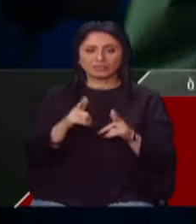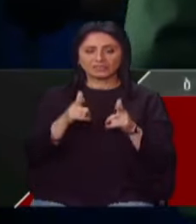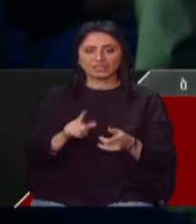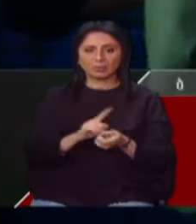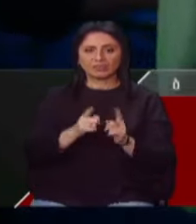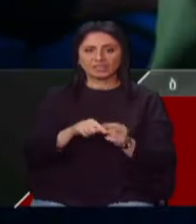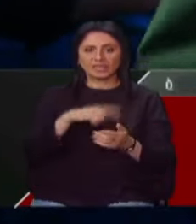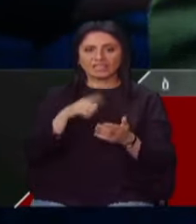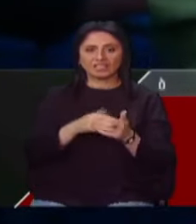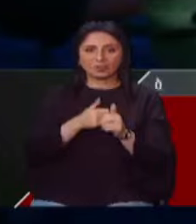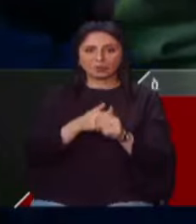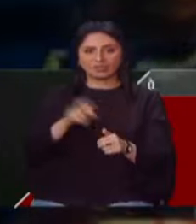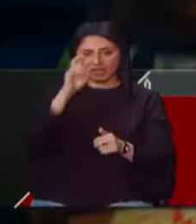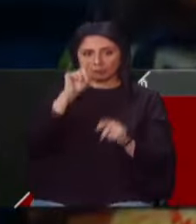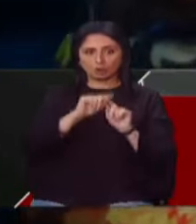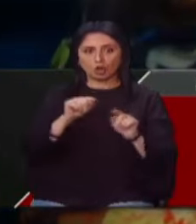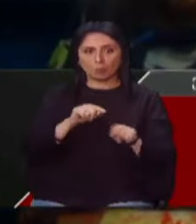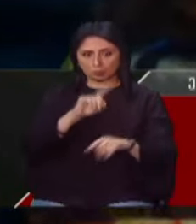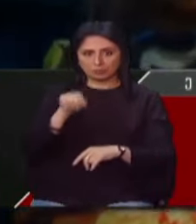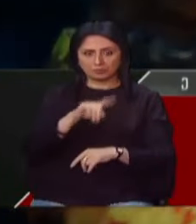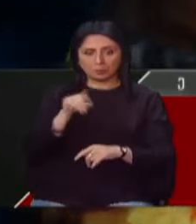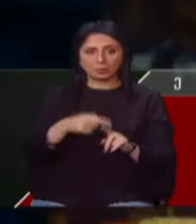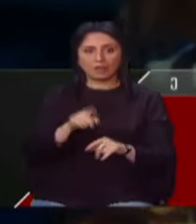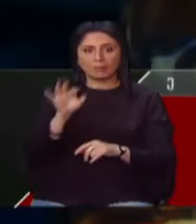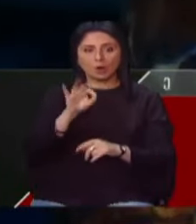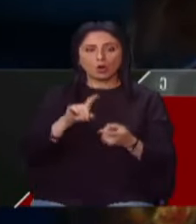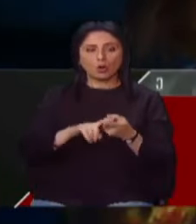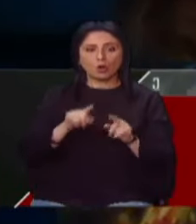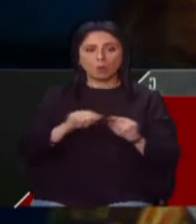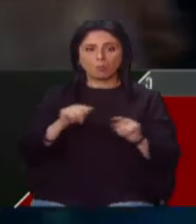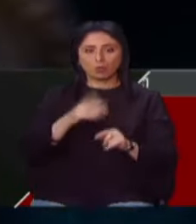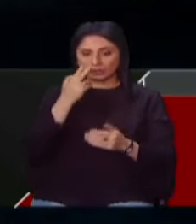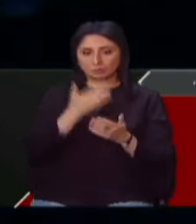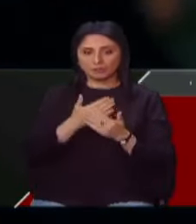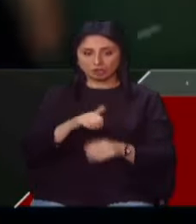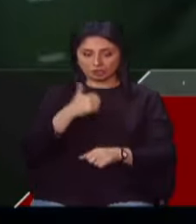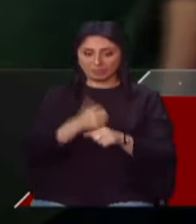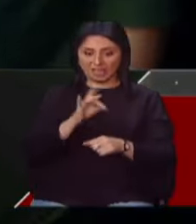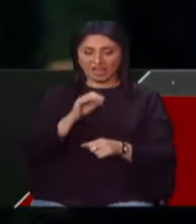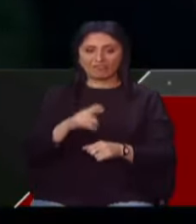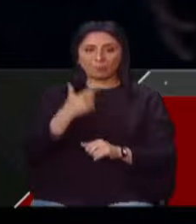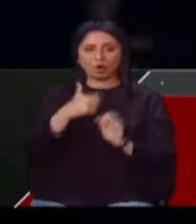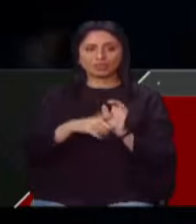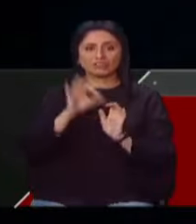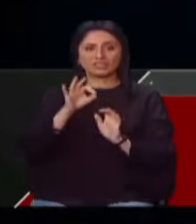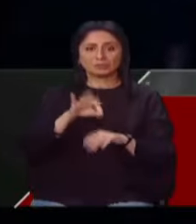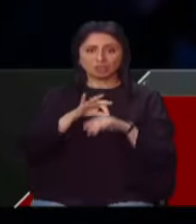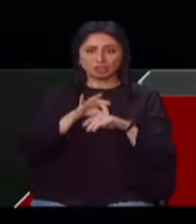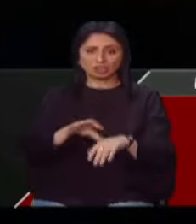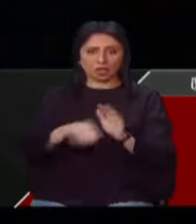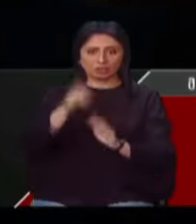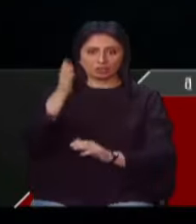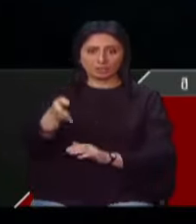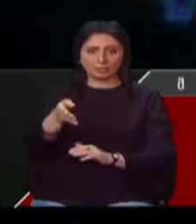Bastahovis Nasot, Kitrobimo, Supplebis, opponent of his predanets. Amazon opposition, Shimia, from Tavari referendum, Stex, October, Chasatar,